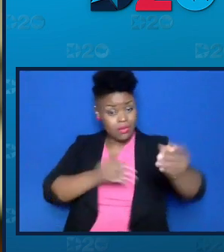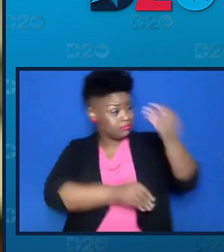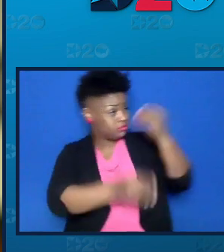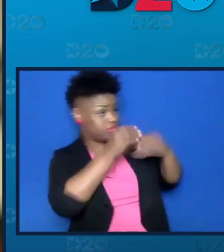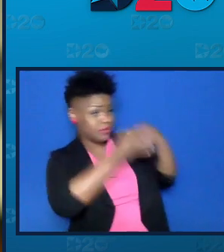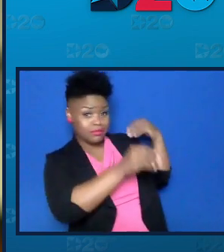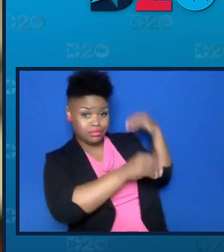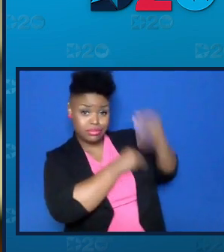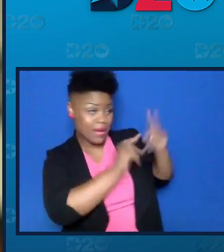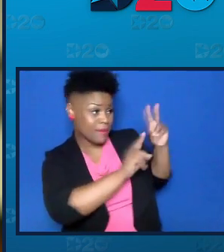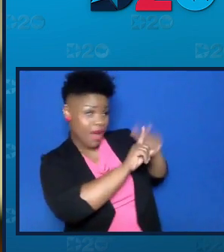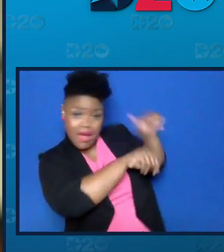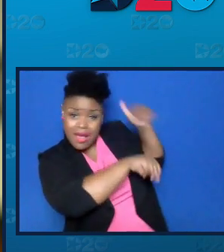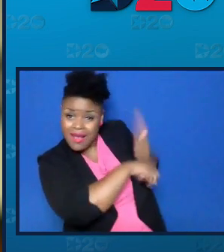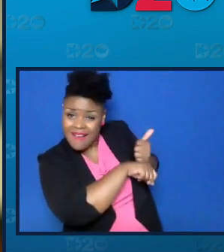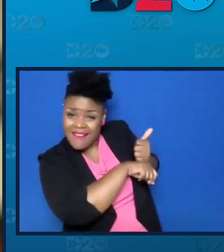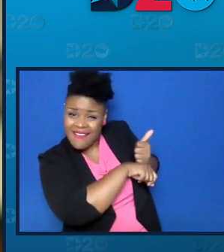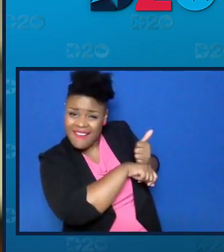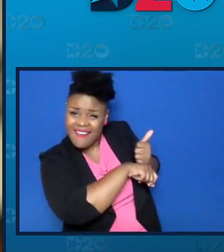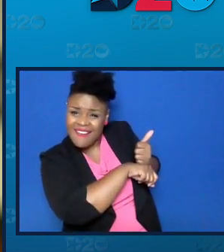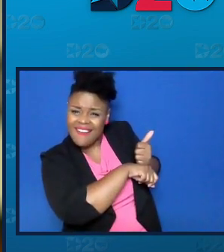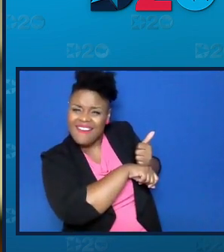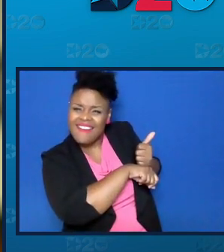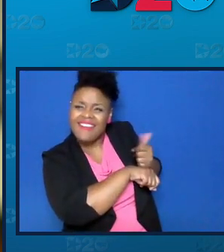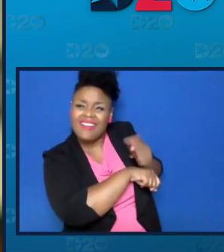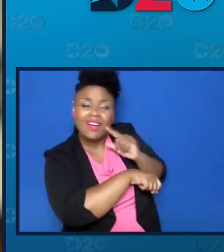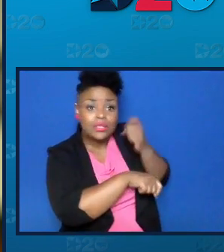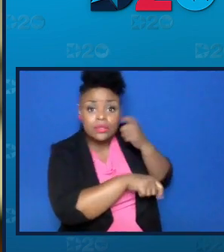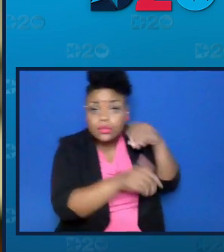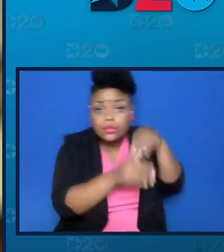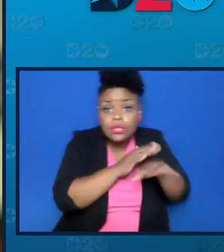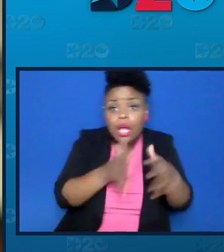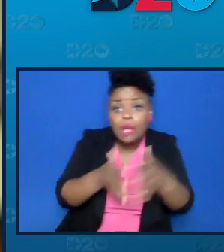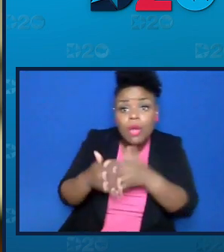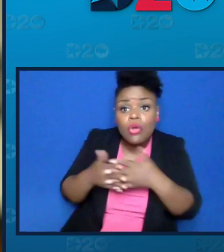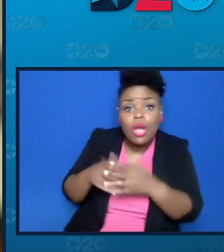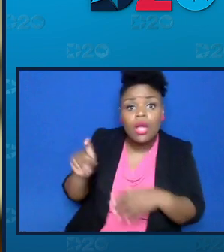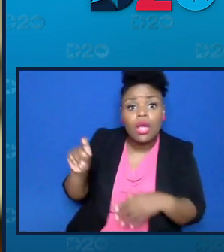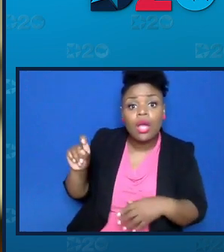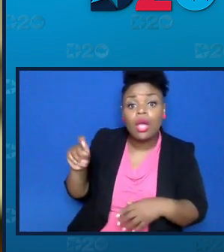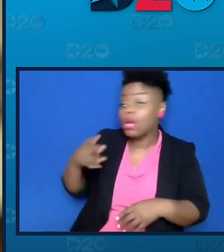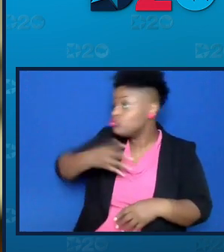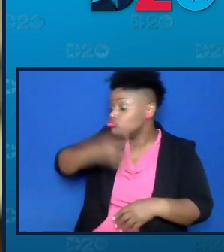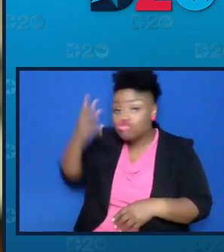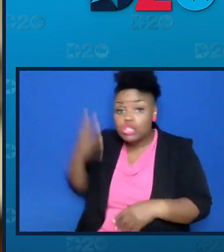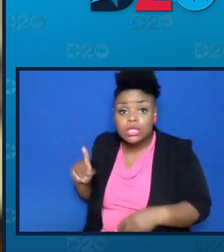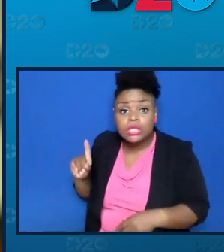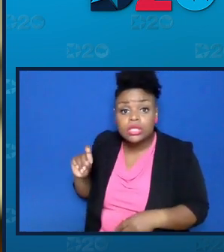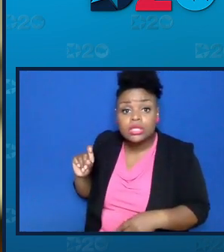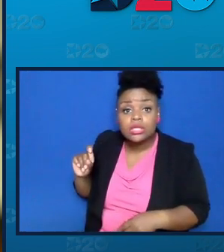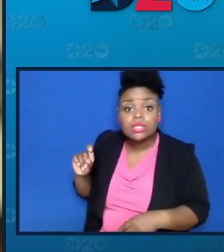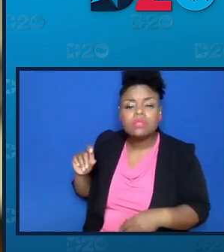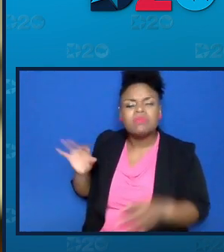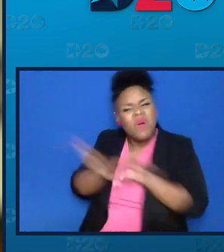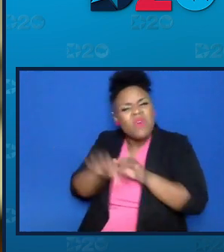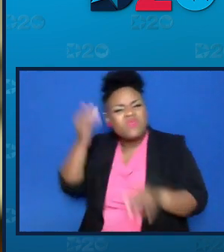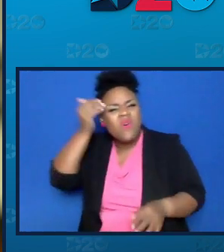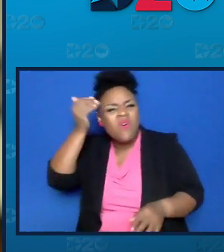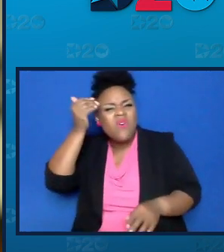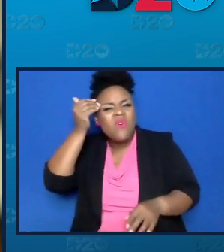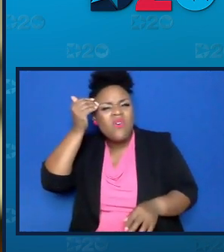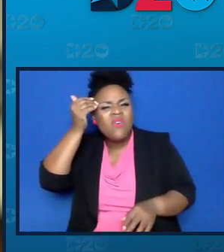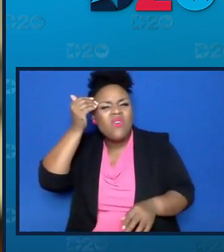new citizen, know this: whether we vote and how we vote will determine if our nation's promise of